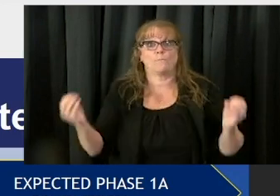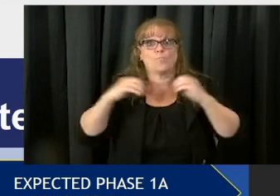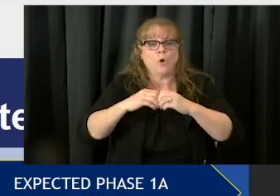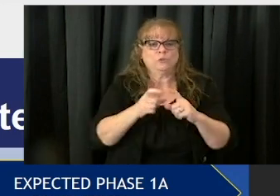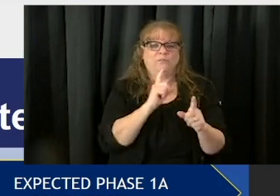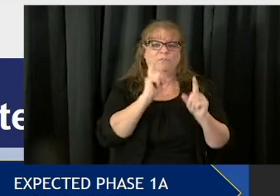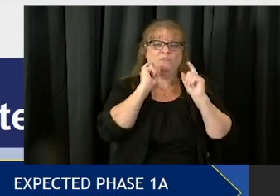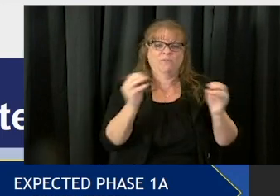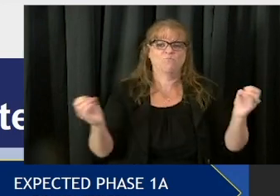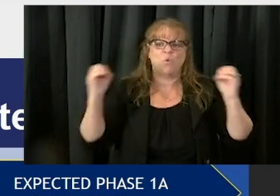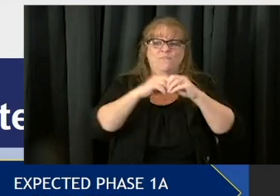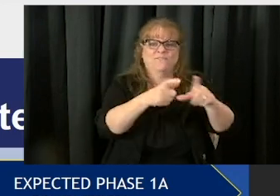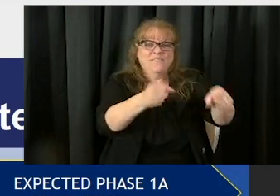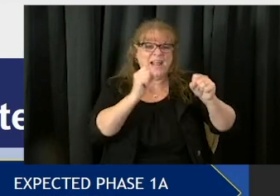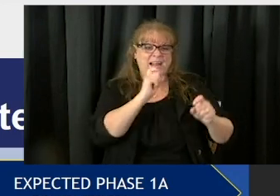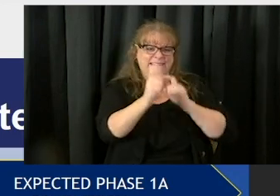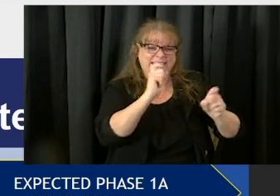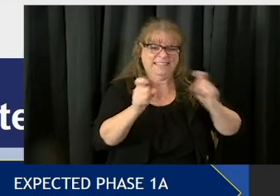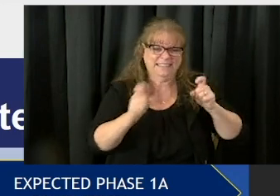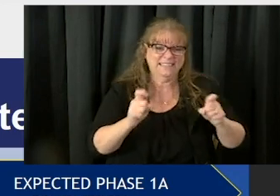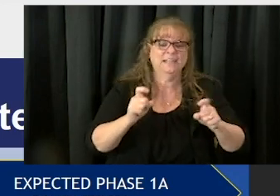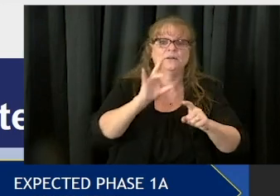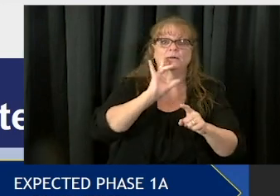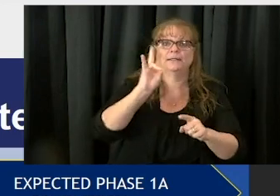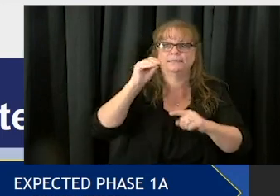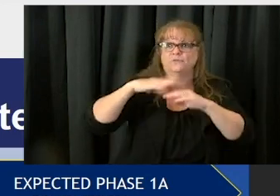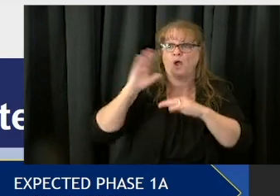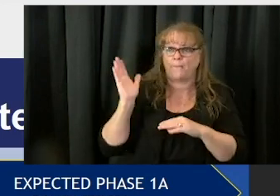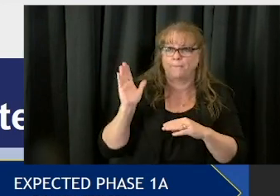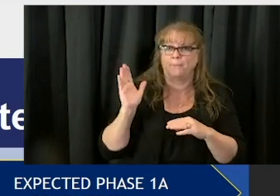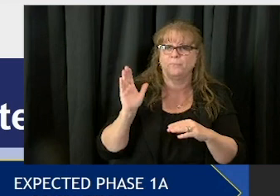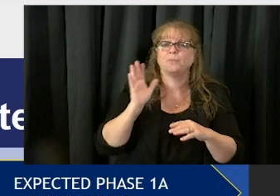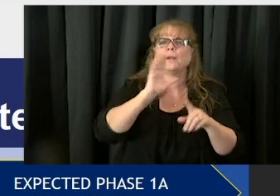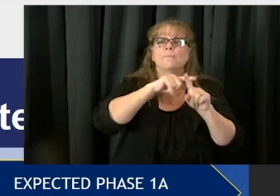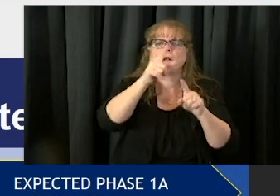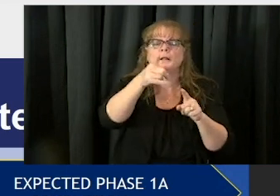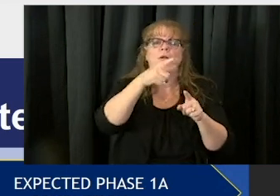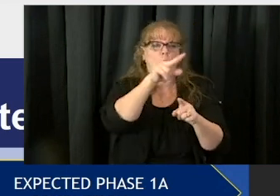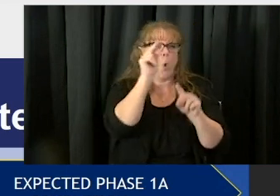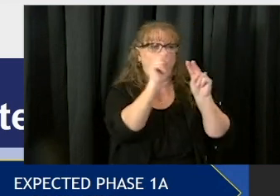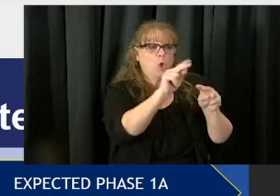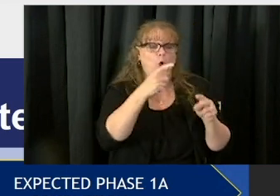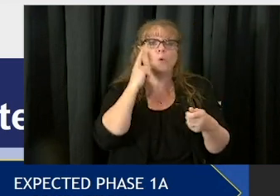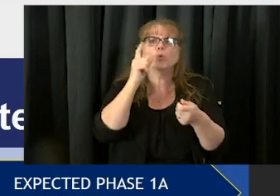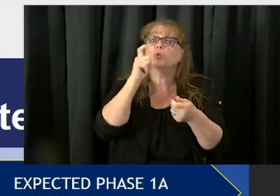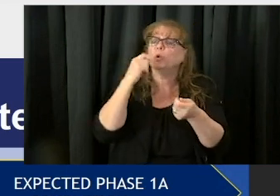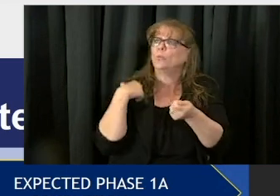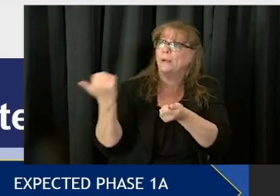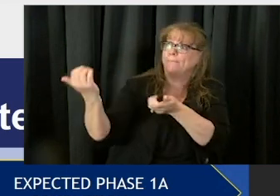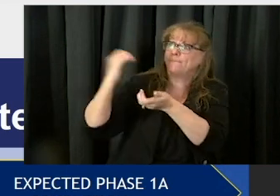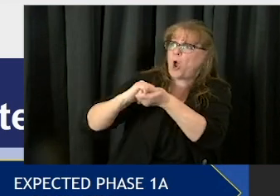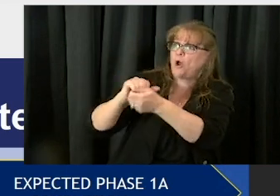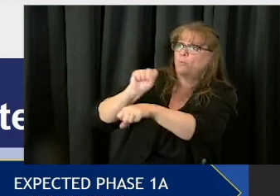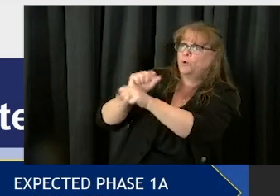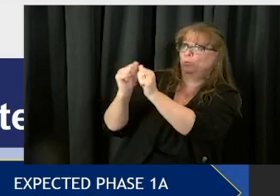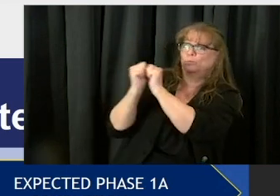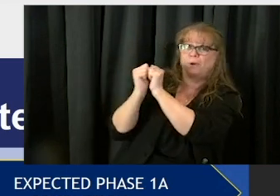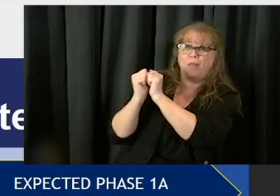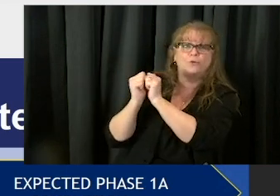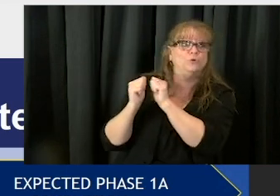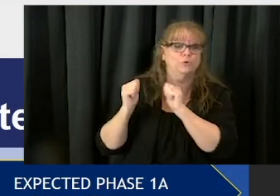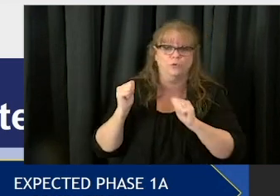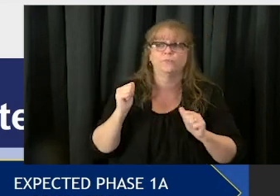that by January 15th, we will have vaccinated most healthcare workers in 1A and residents and staff in long-term